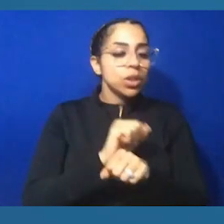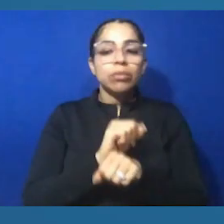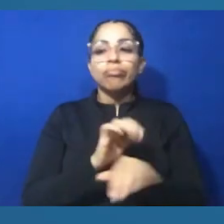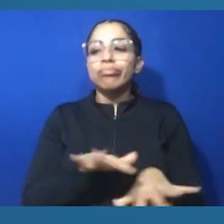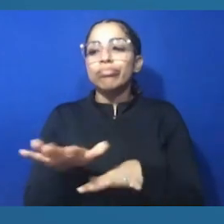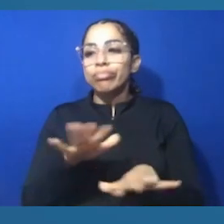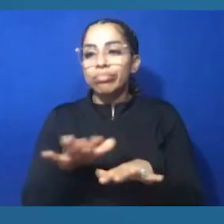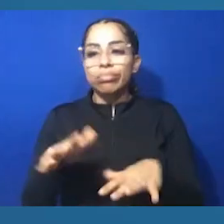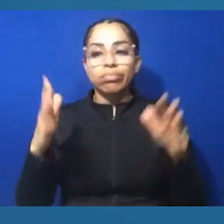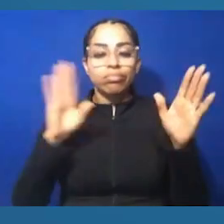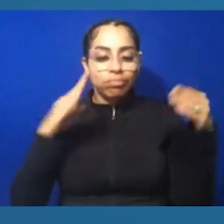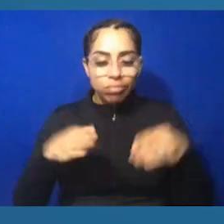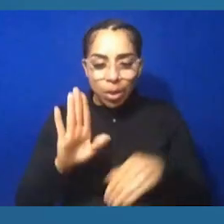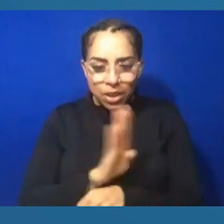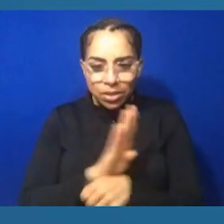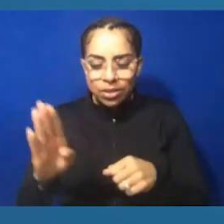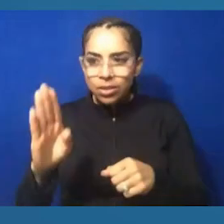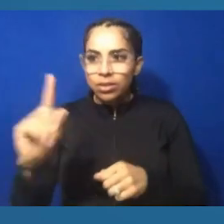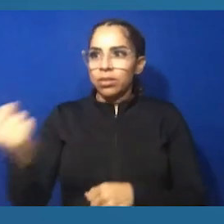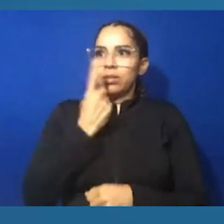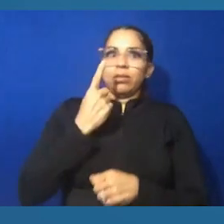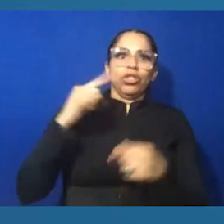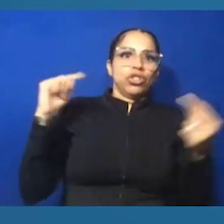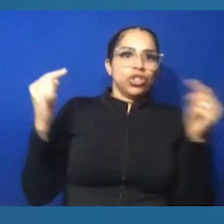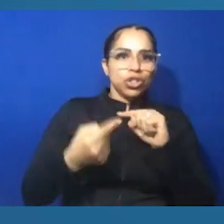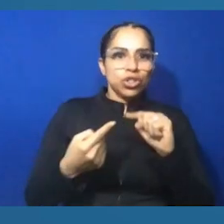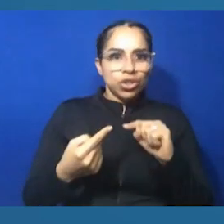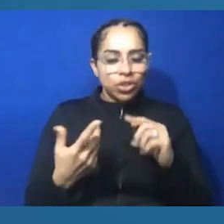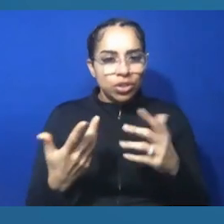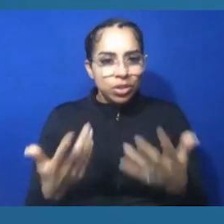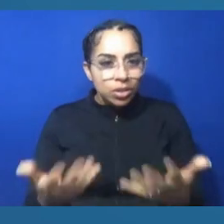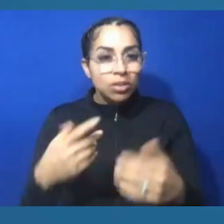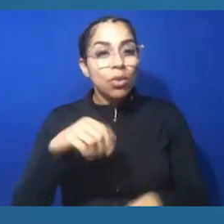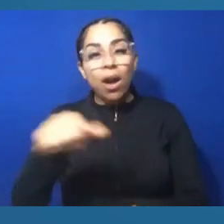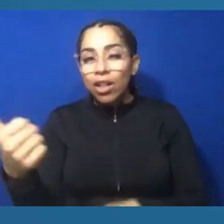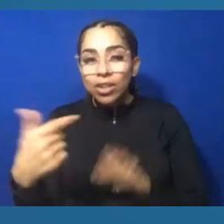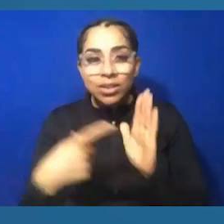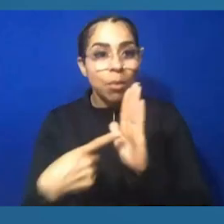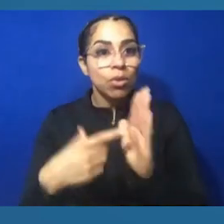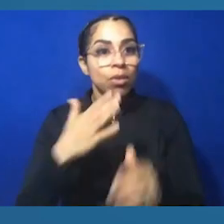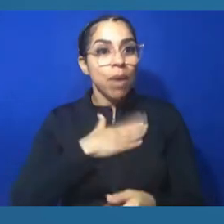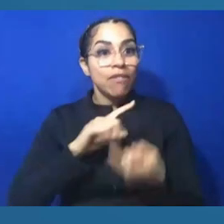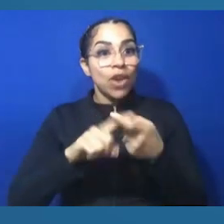owner like my friend Deborah Koenigsberger, whose shop has been repeatedly